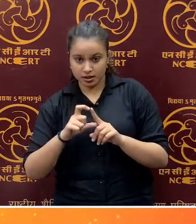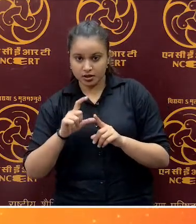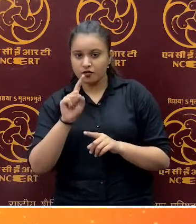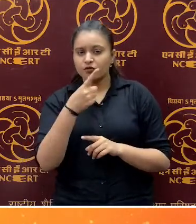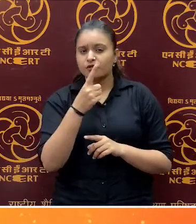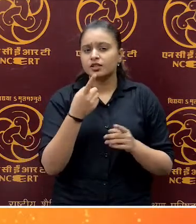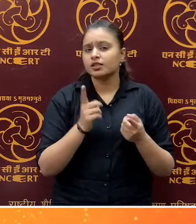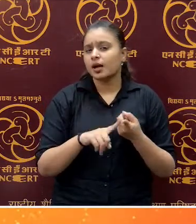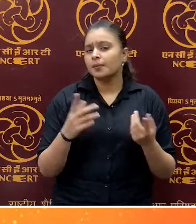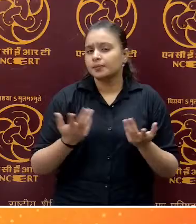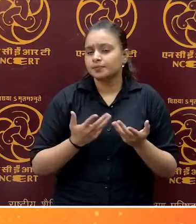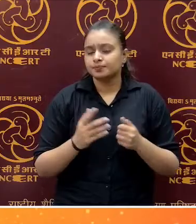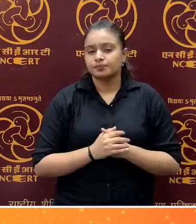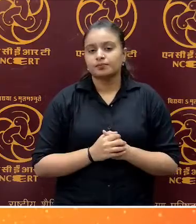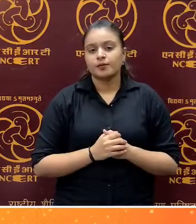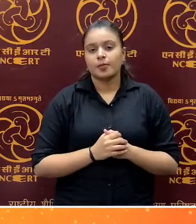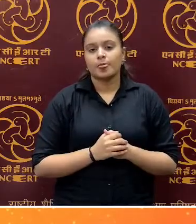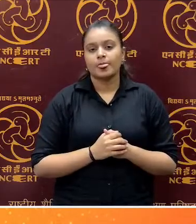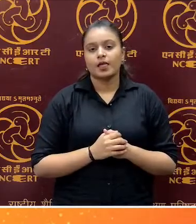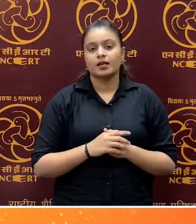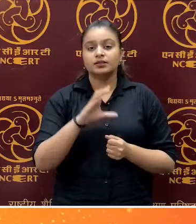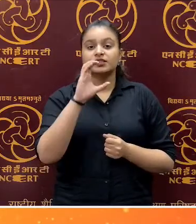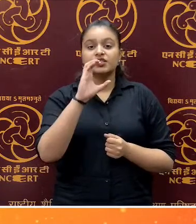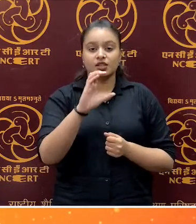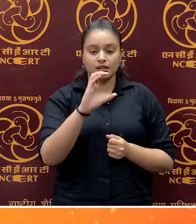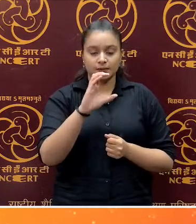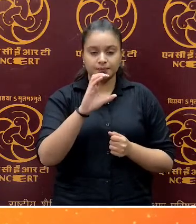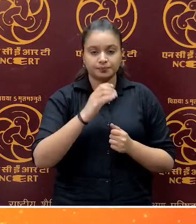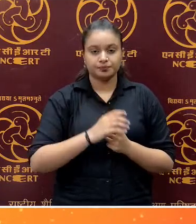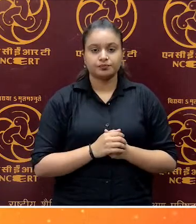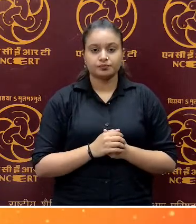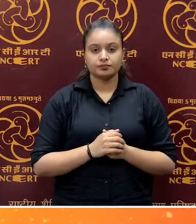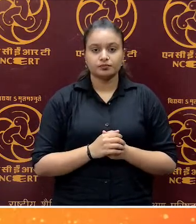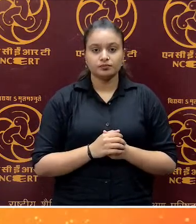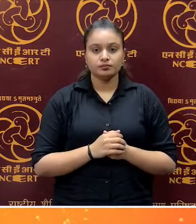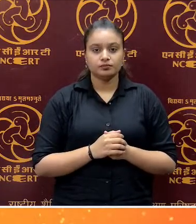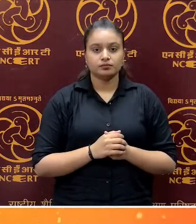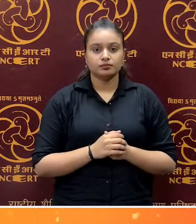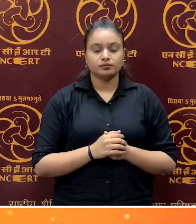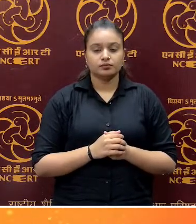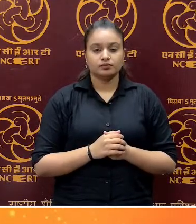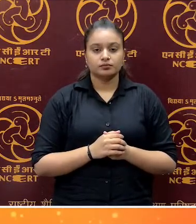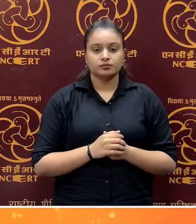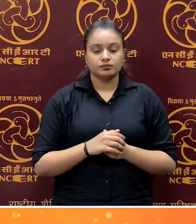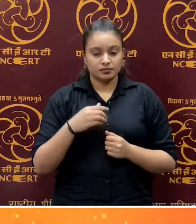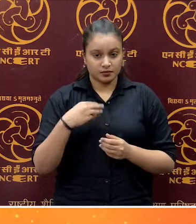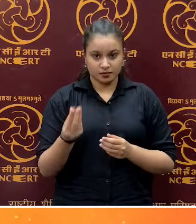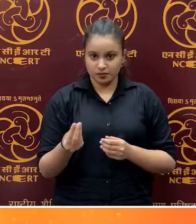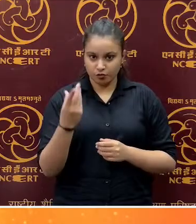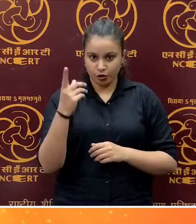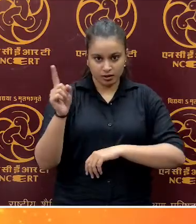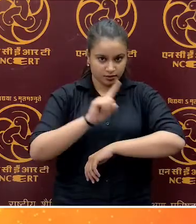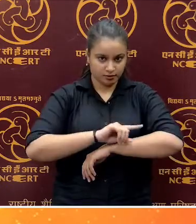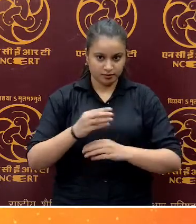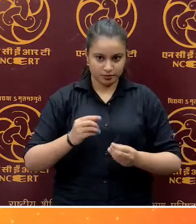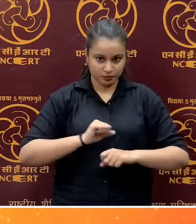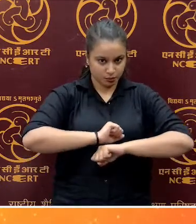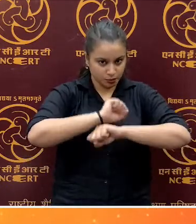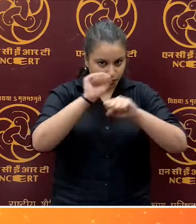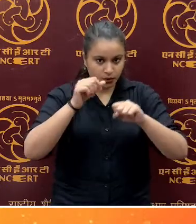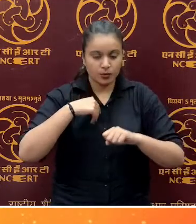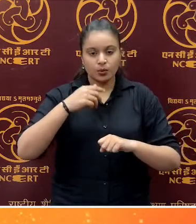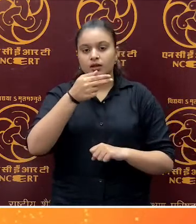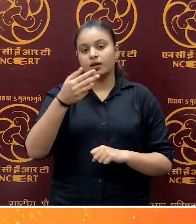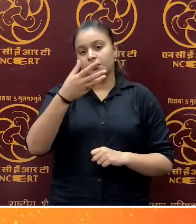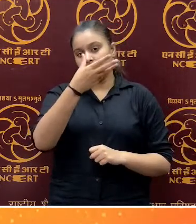thing that happened that it's option C. One day a little fly wakes up and forgot her name basically. Yes, forgets her name. Yeah, so